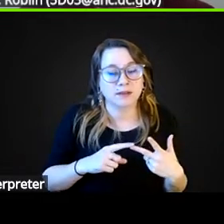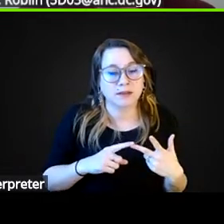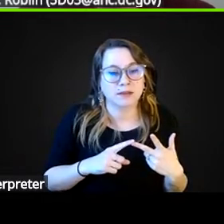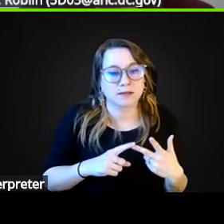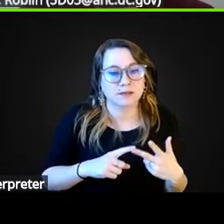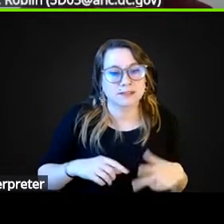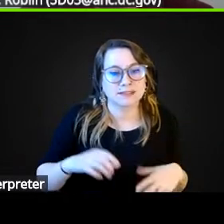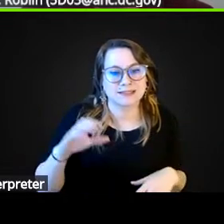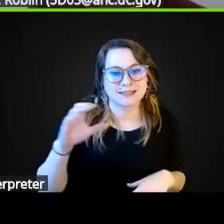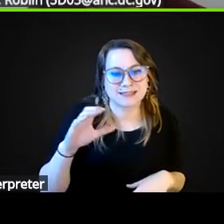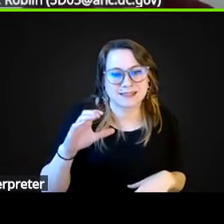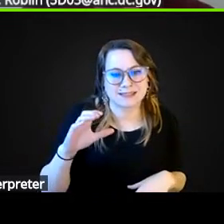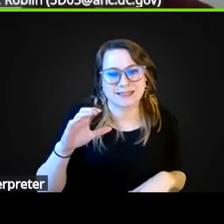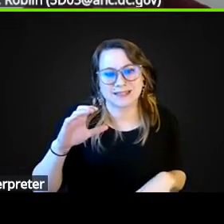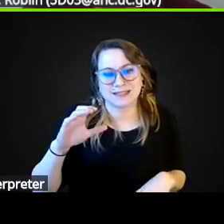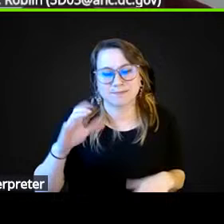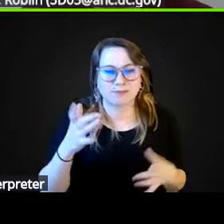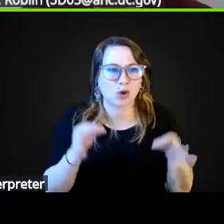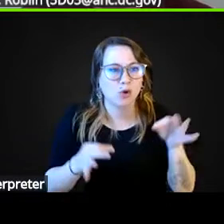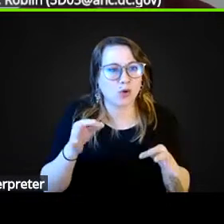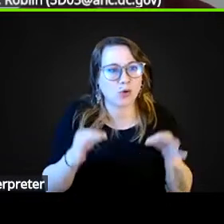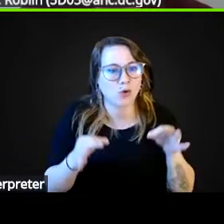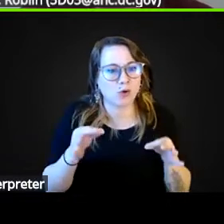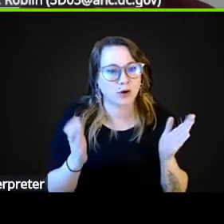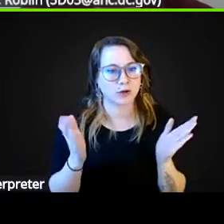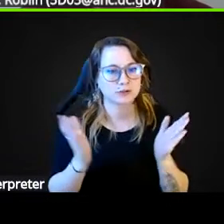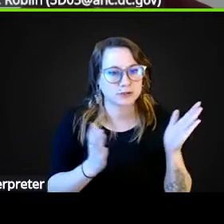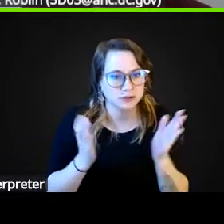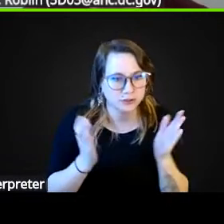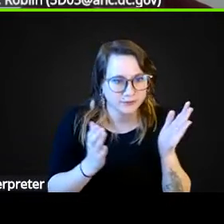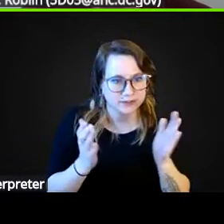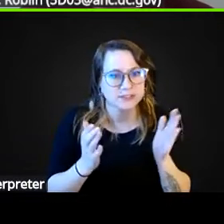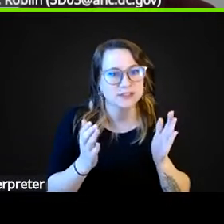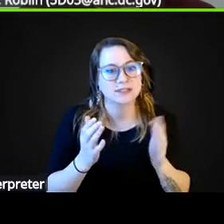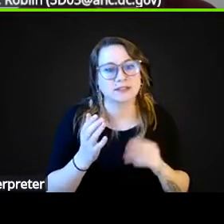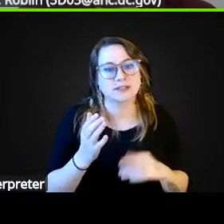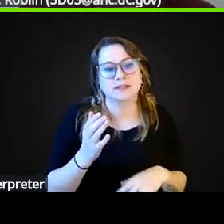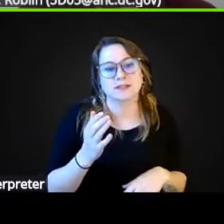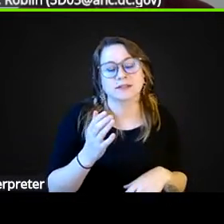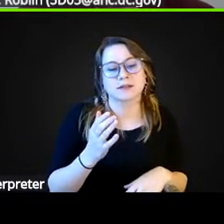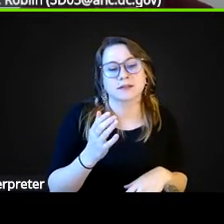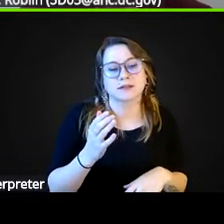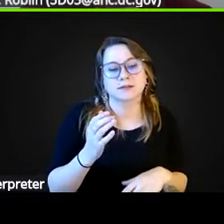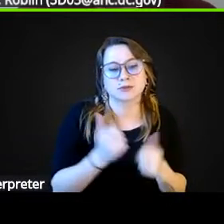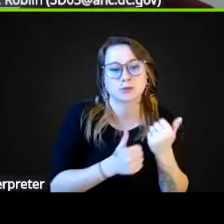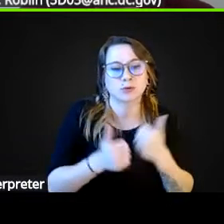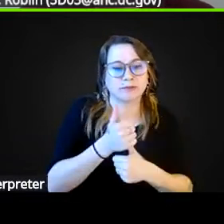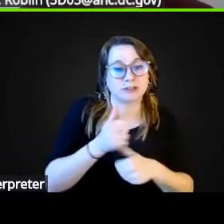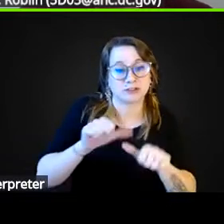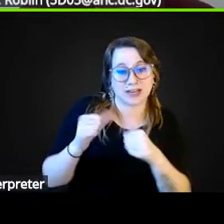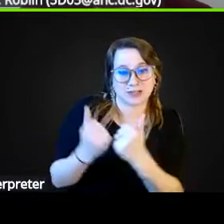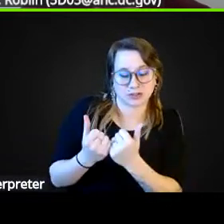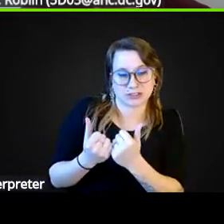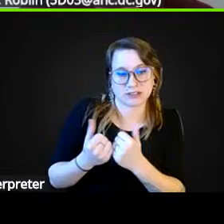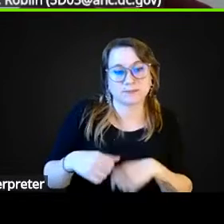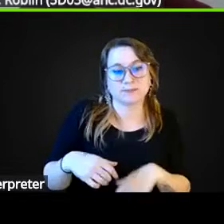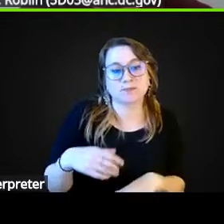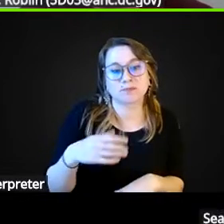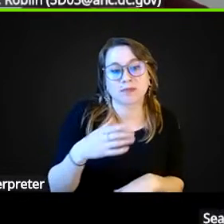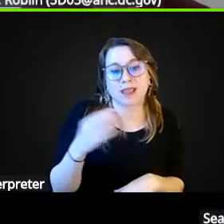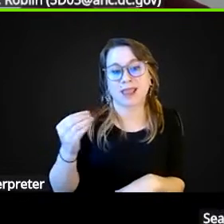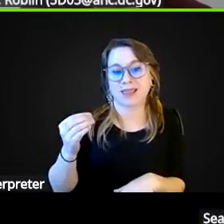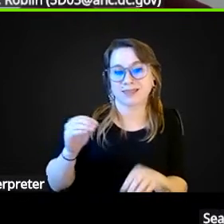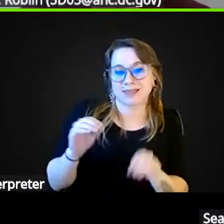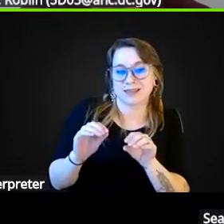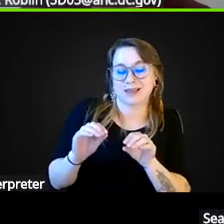CSOSA, which is the Court Services and Offender Supervision Agency, and ONES, the Office of Neighborhood